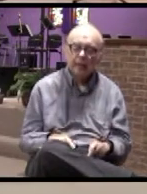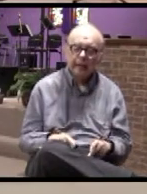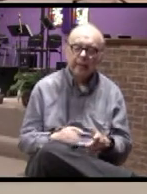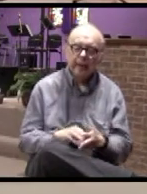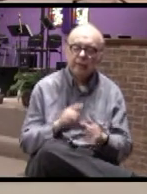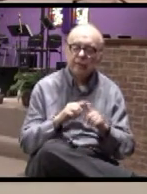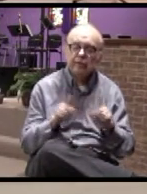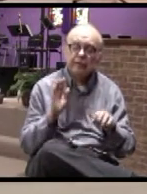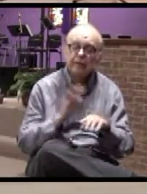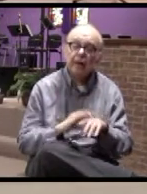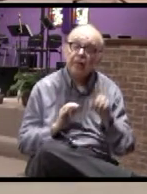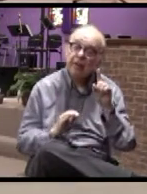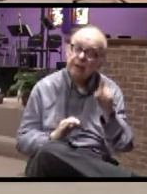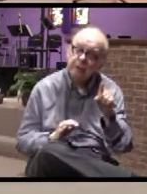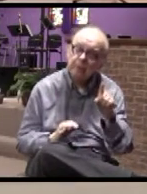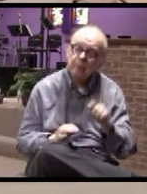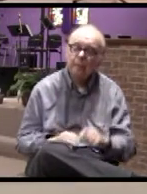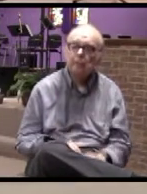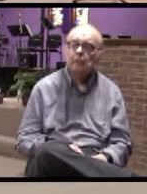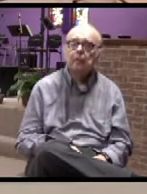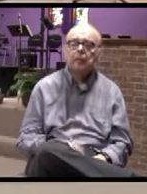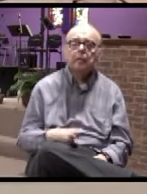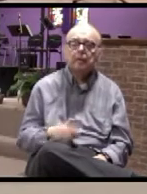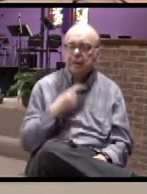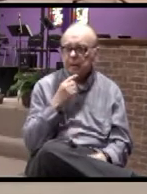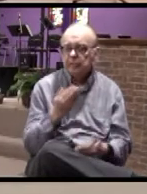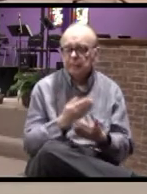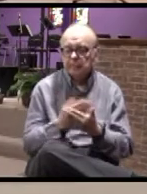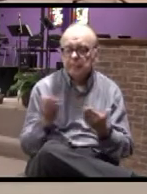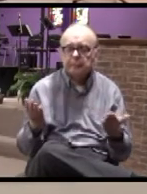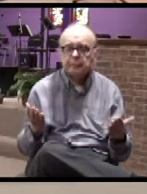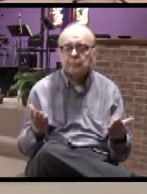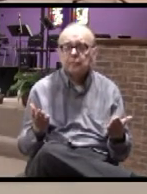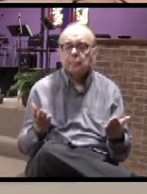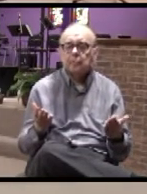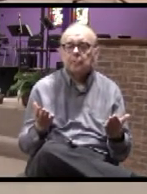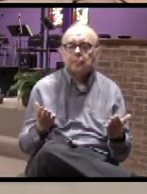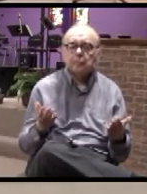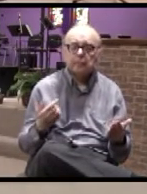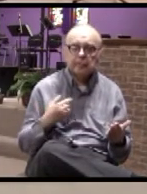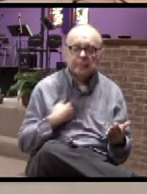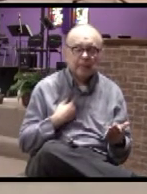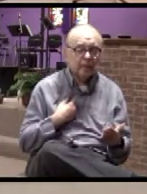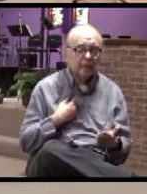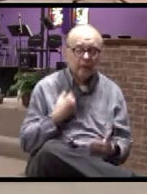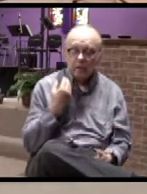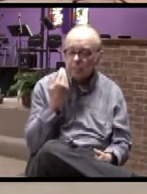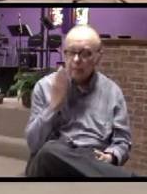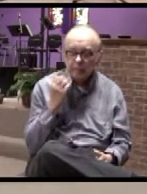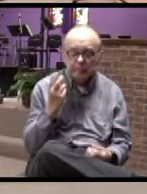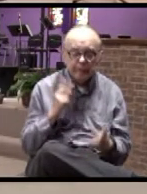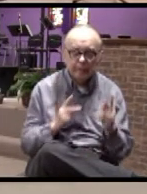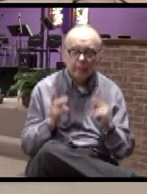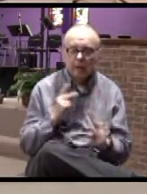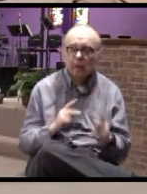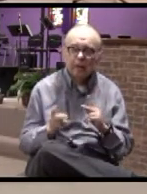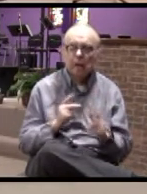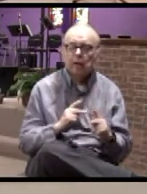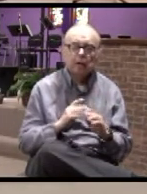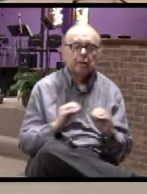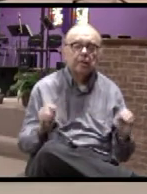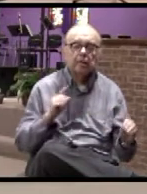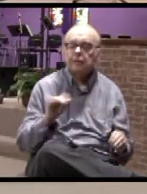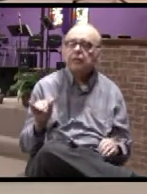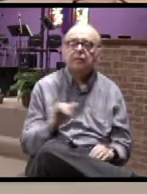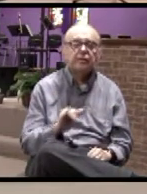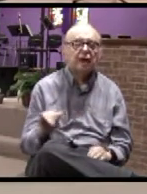different than you. Let me say this to y'all. I have no clue how many people are here today, but none of you are the same.